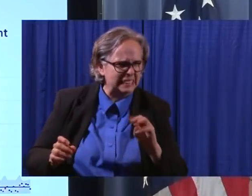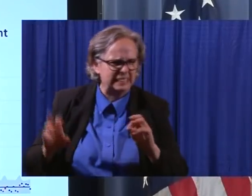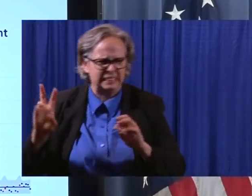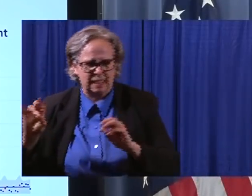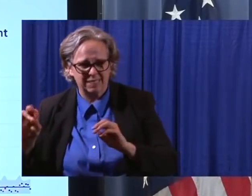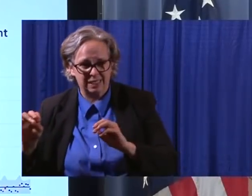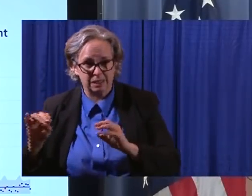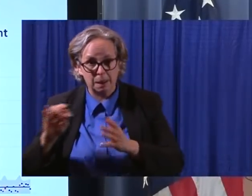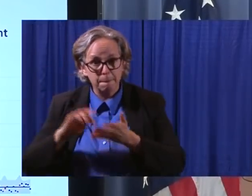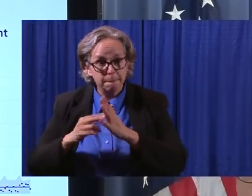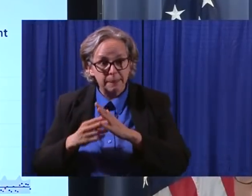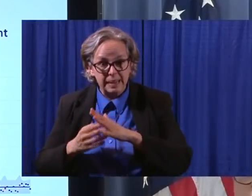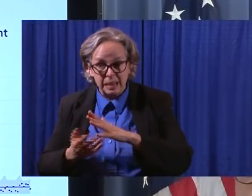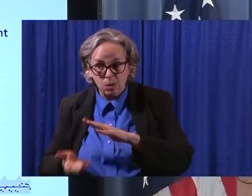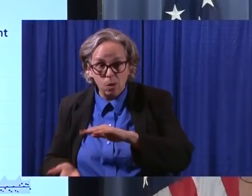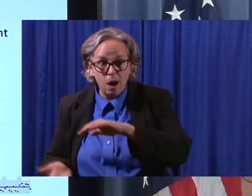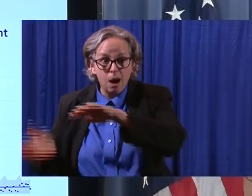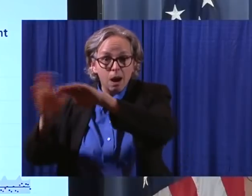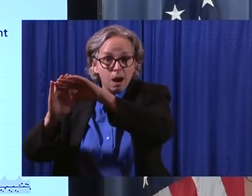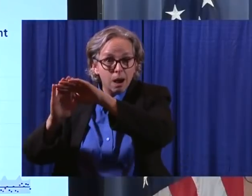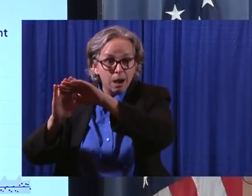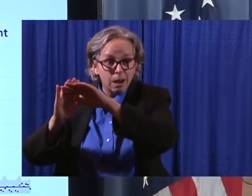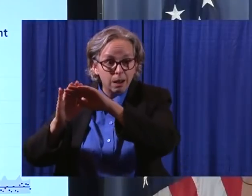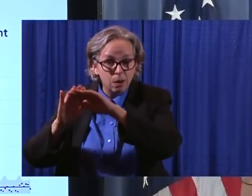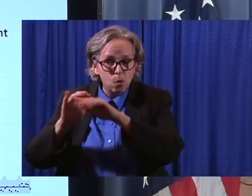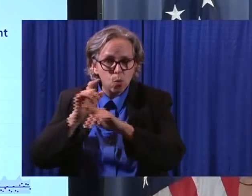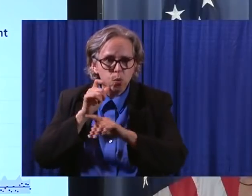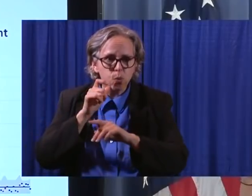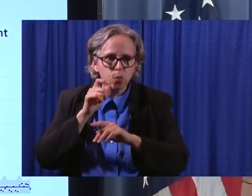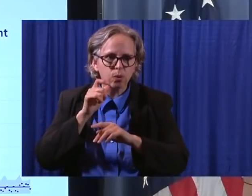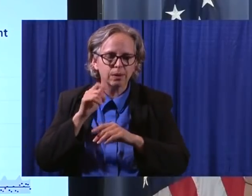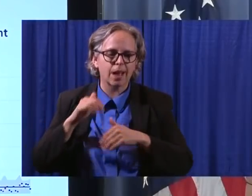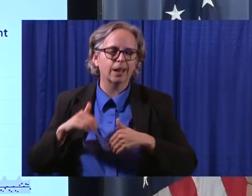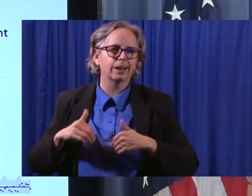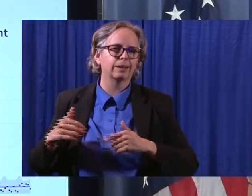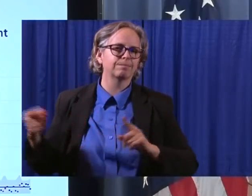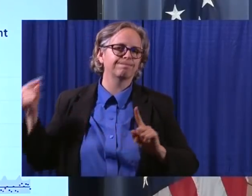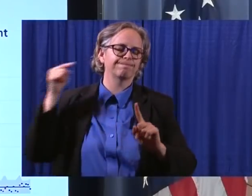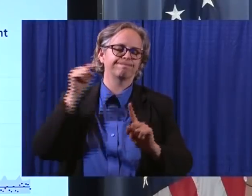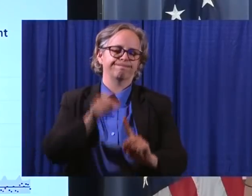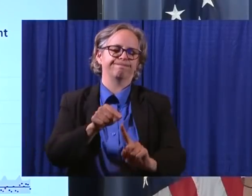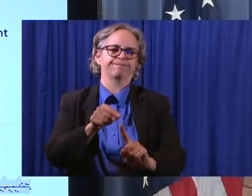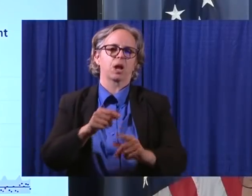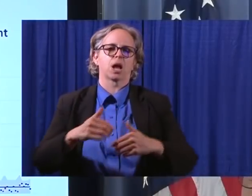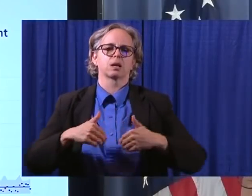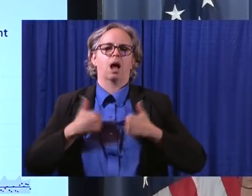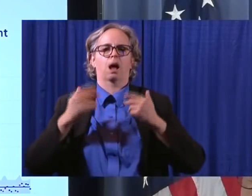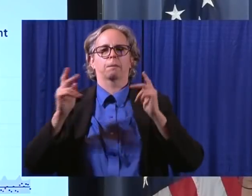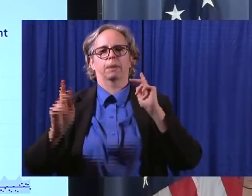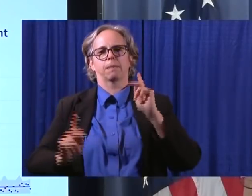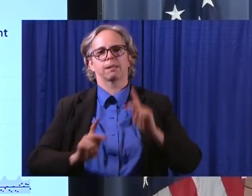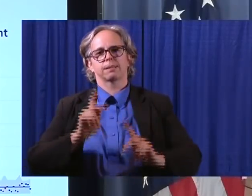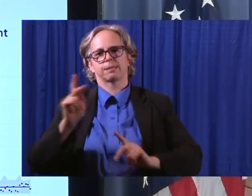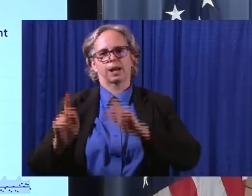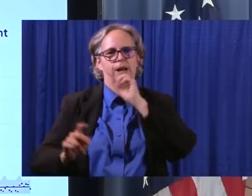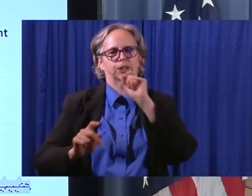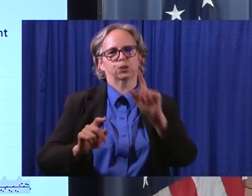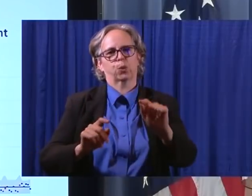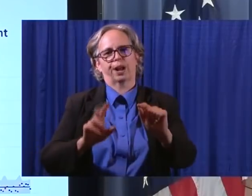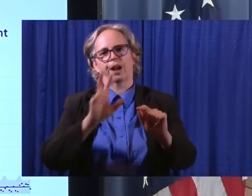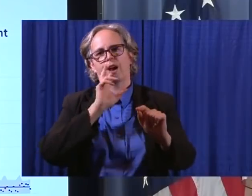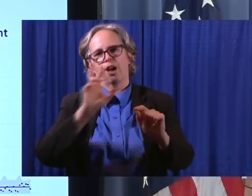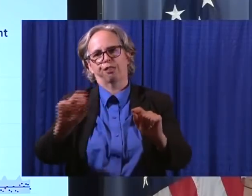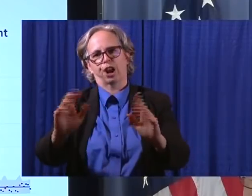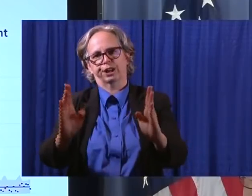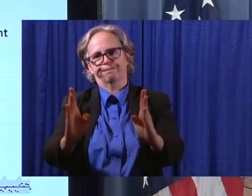individuals who test positive in the younger group, this is really indicative that the increased number of cases we're seeing is